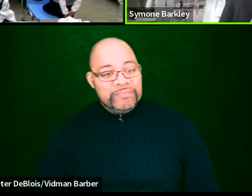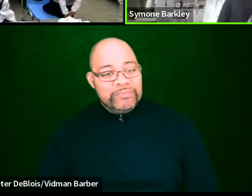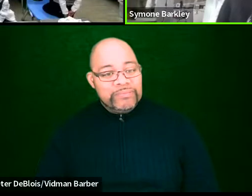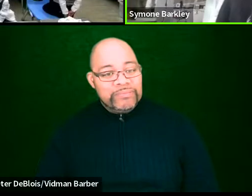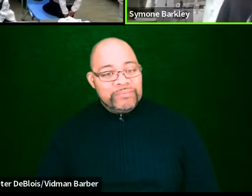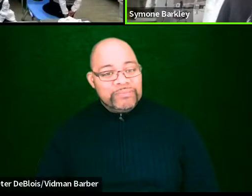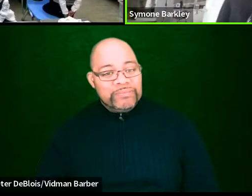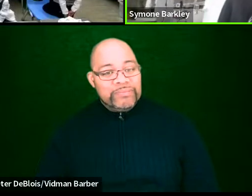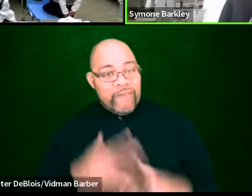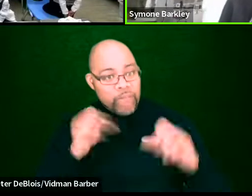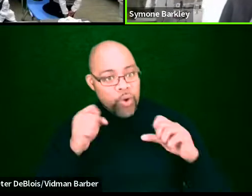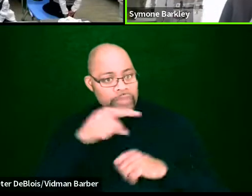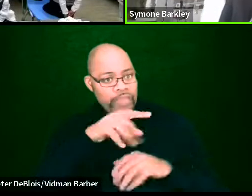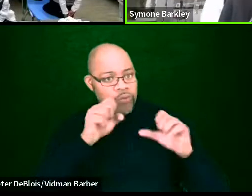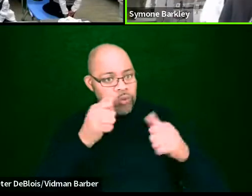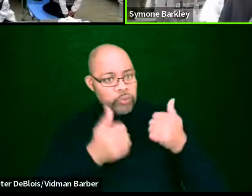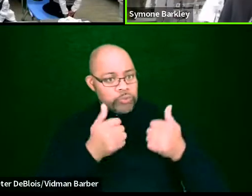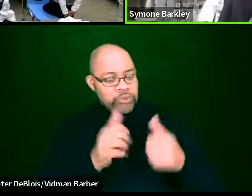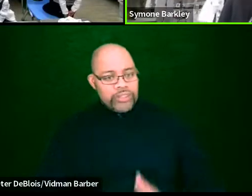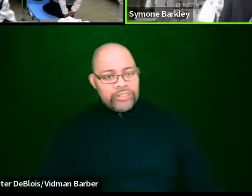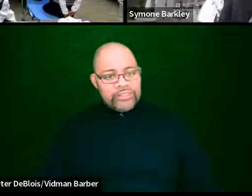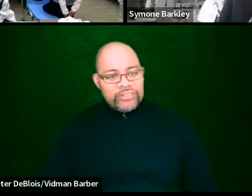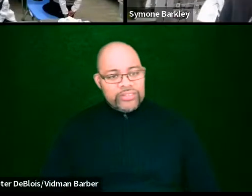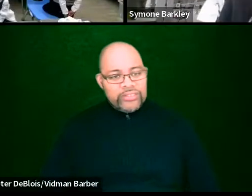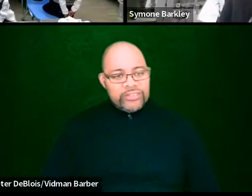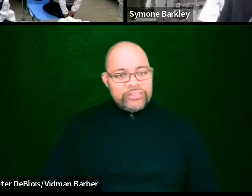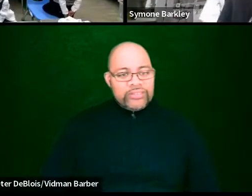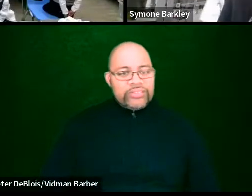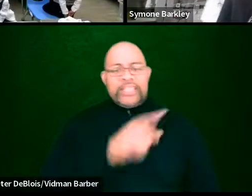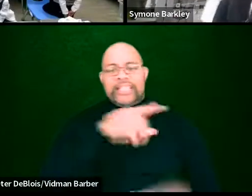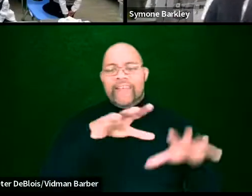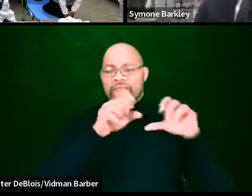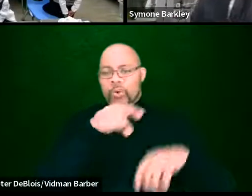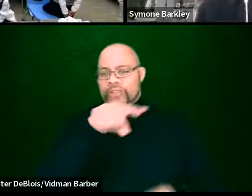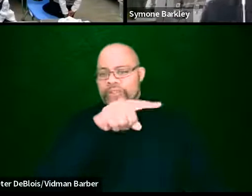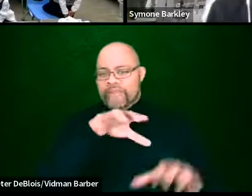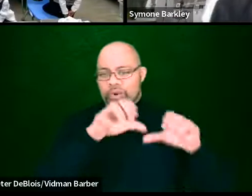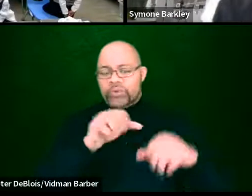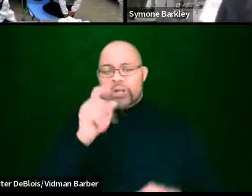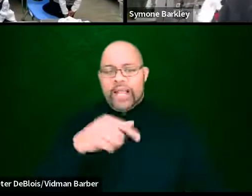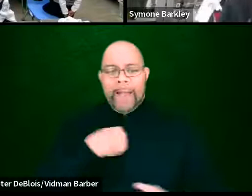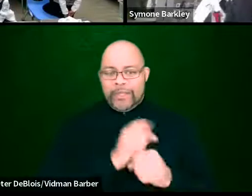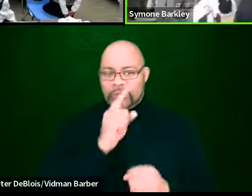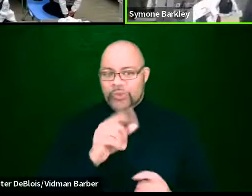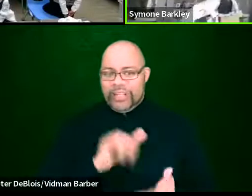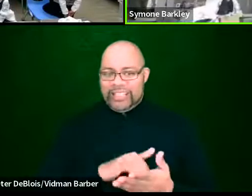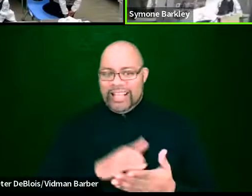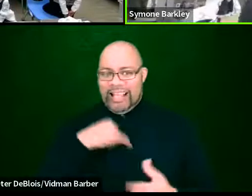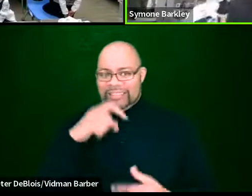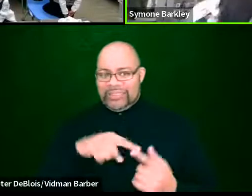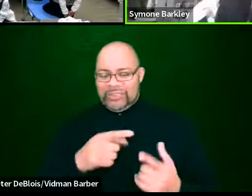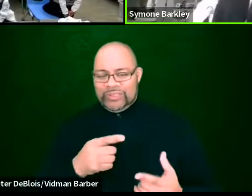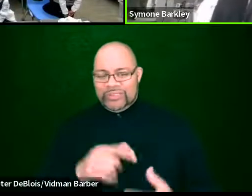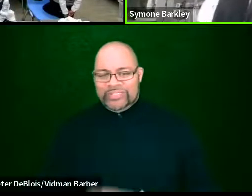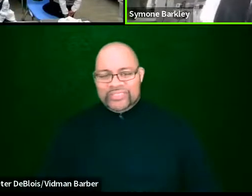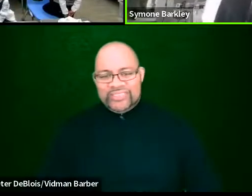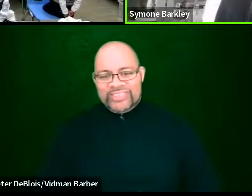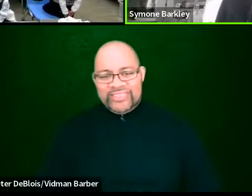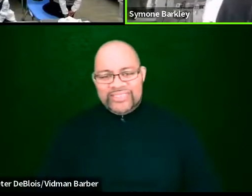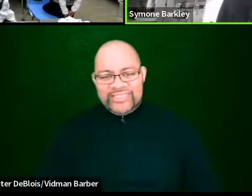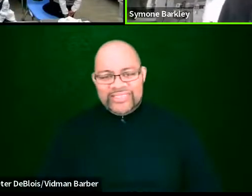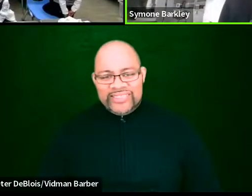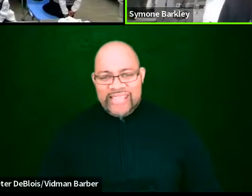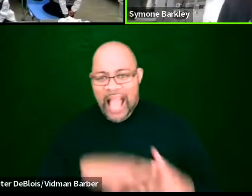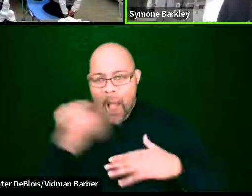Am I frozen or are they frozen? They're frozen. Okay, I'm just making sure like I need to hop out and come back